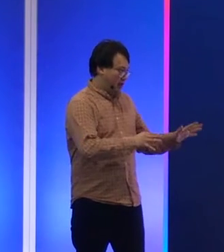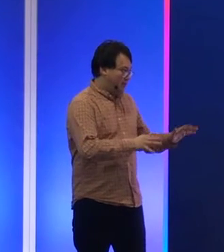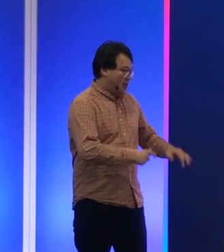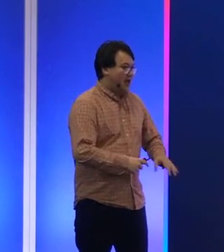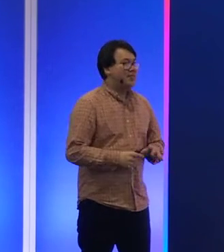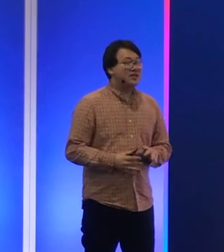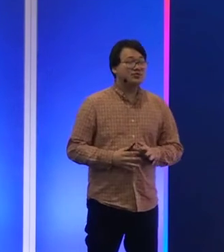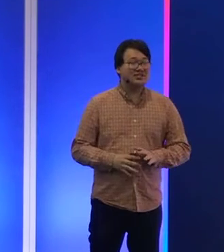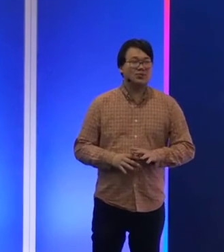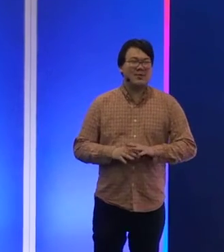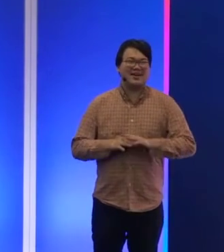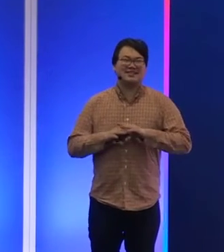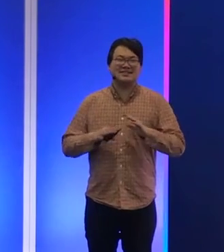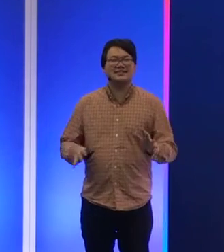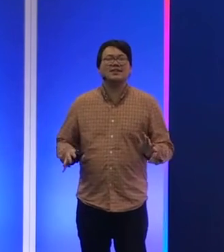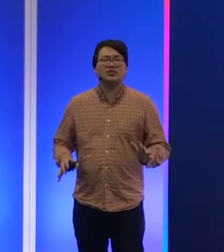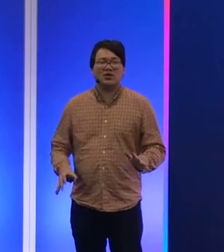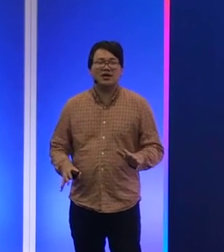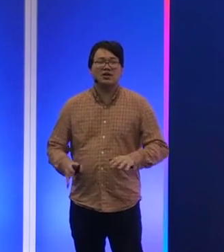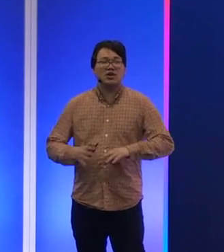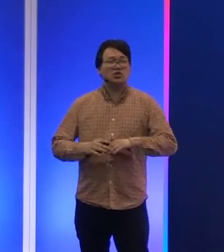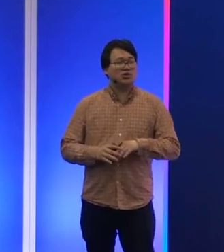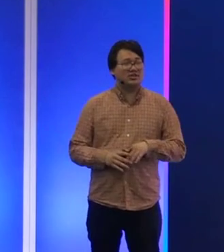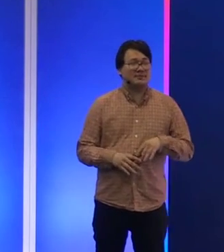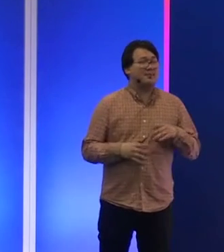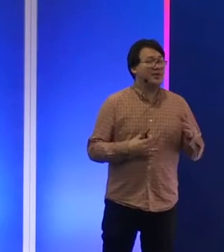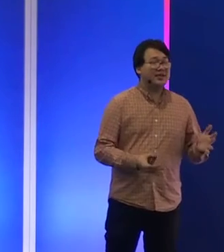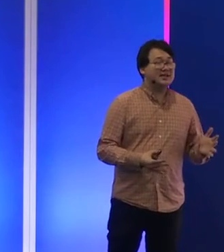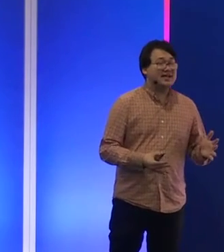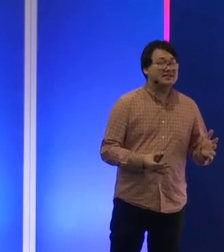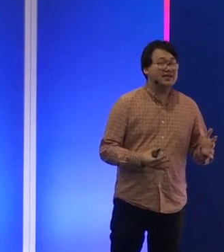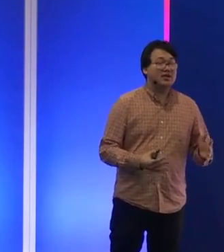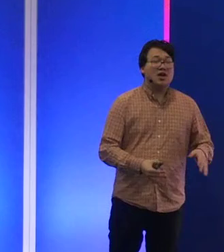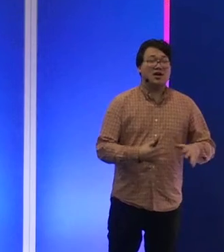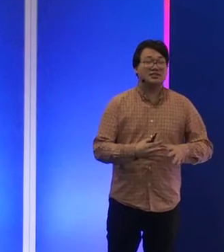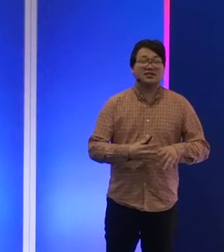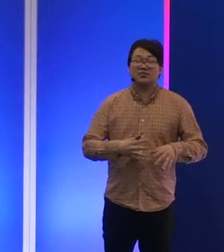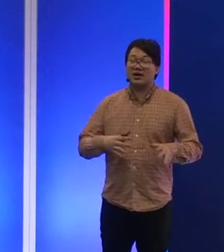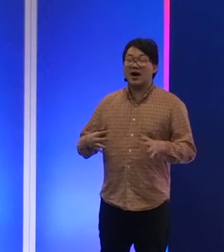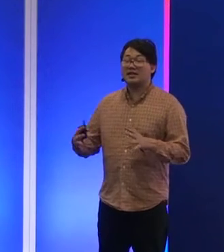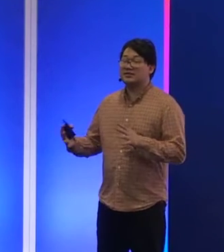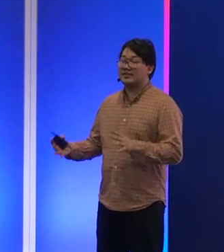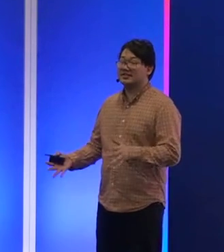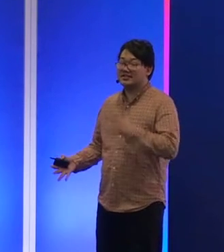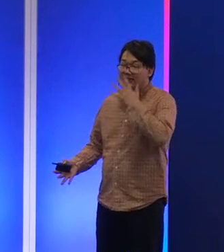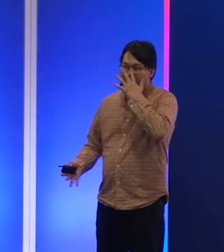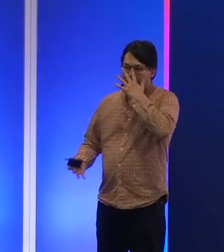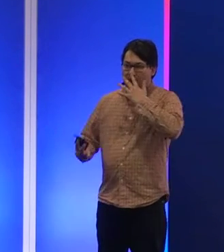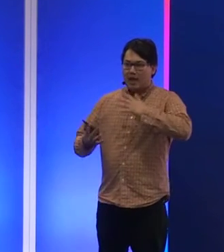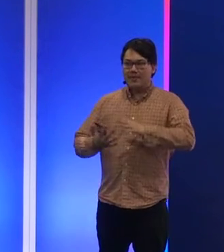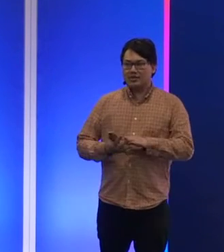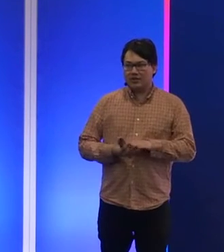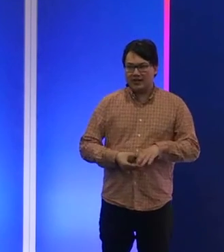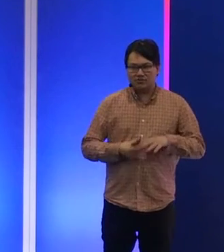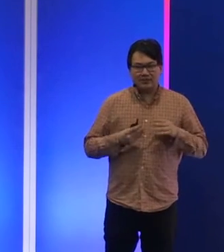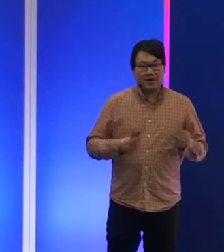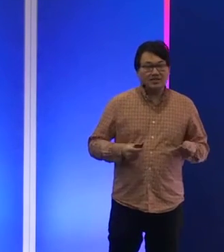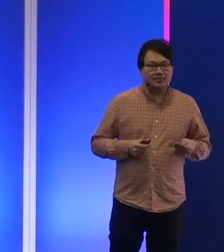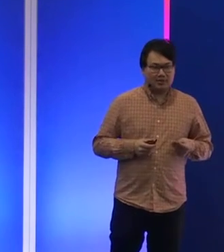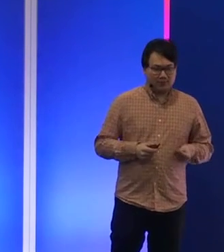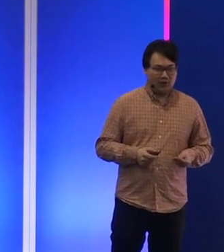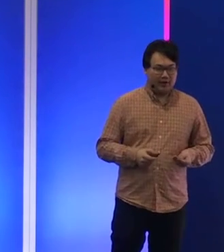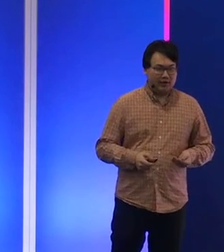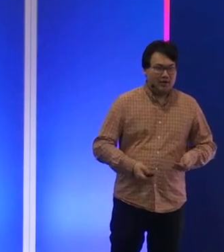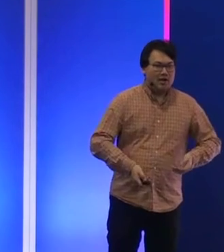doing this right. And that's the reason why we consistently run user acceptability testing, constantly run audits of our system, and make sure that it is